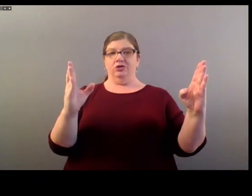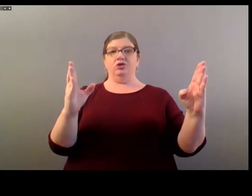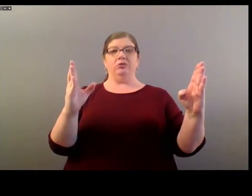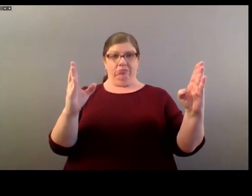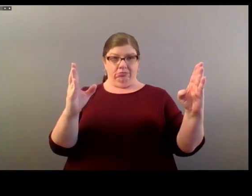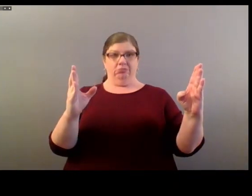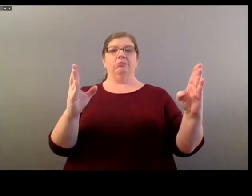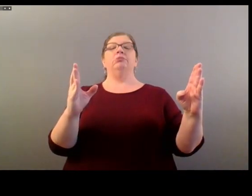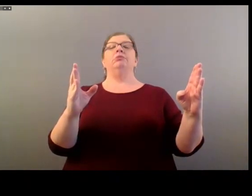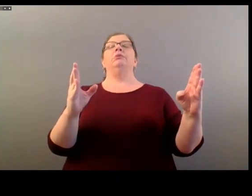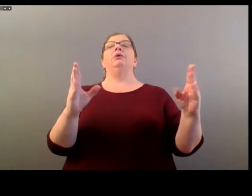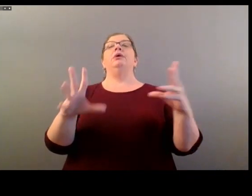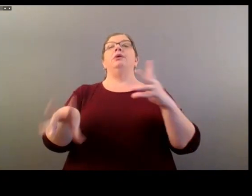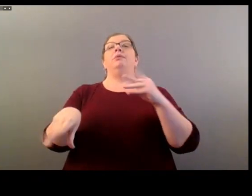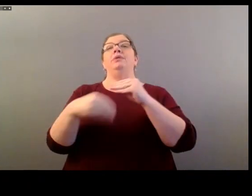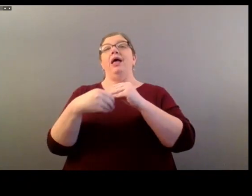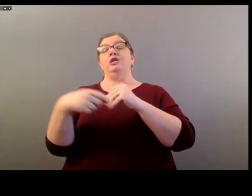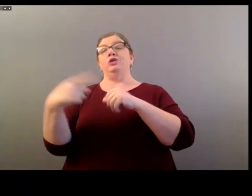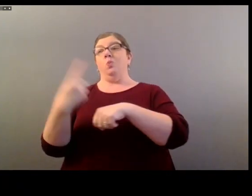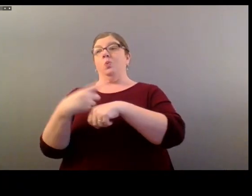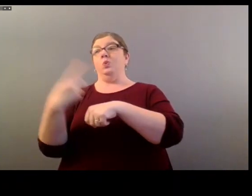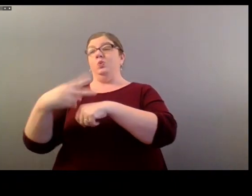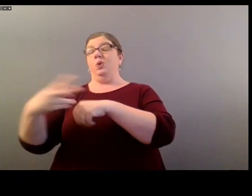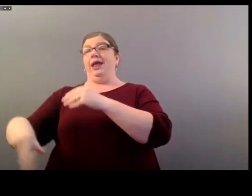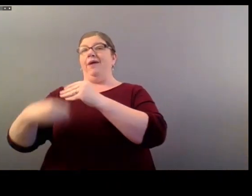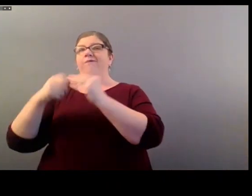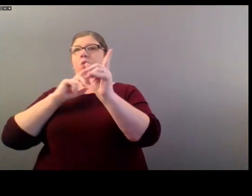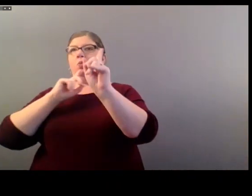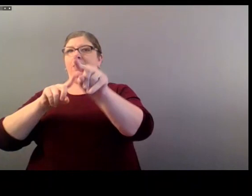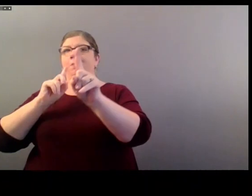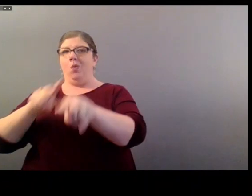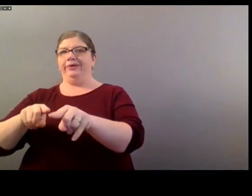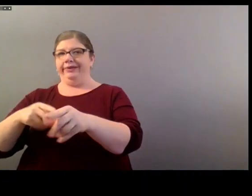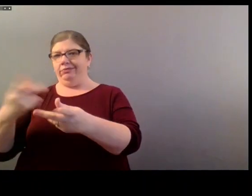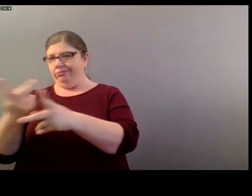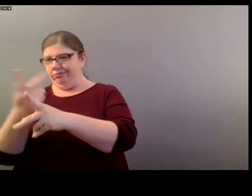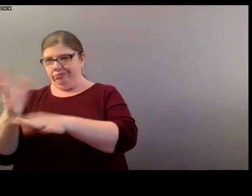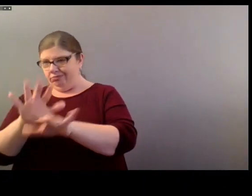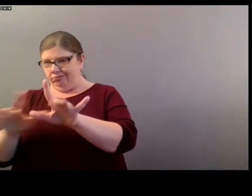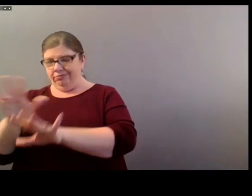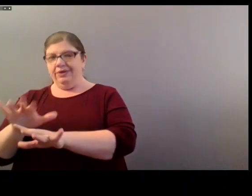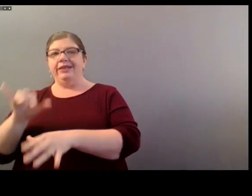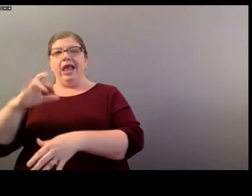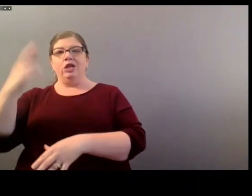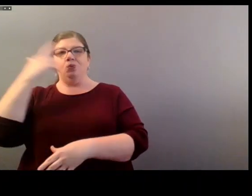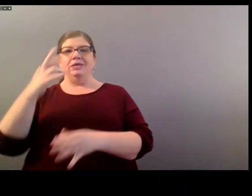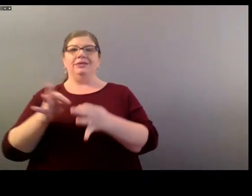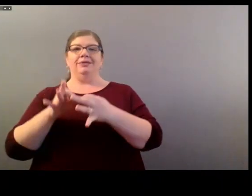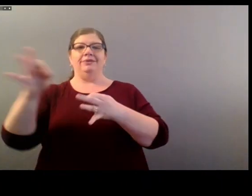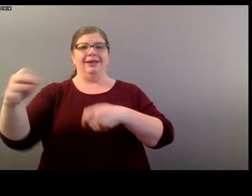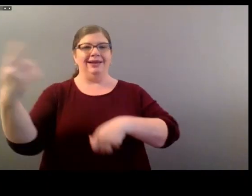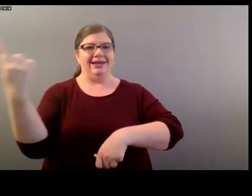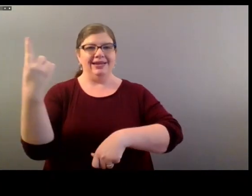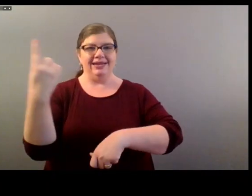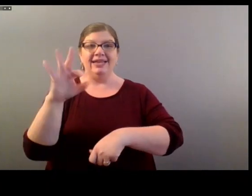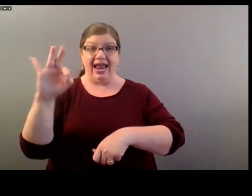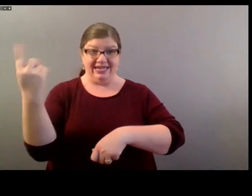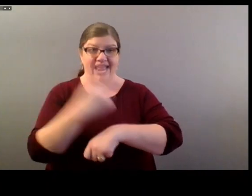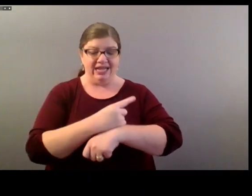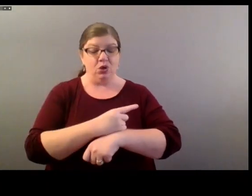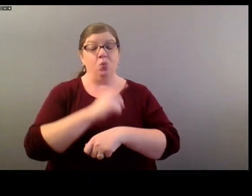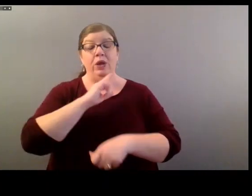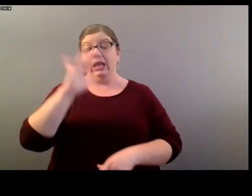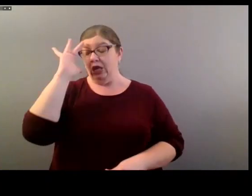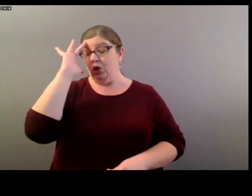and then we need an extra 2 days for reporting. And that's why we have this 9-day delay. It's annoying, to say the